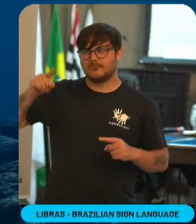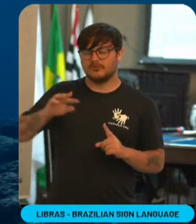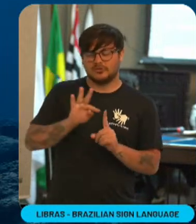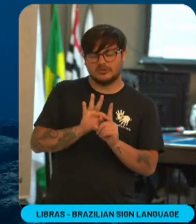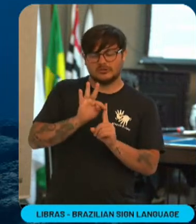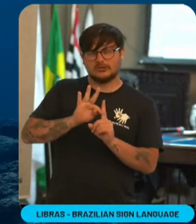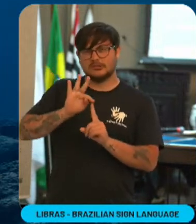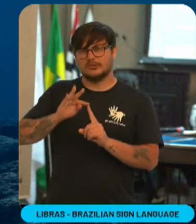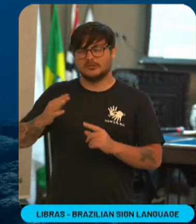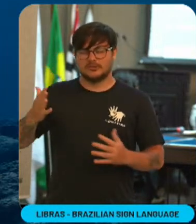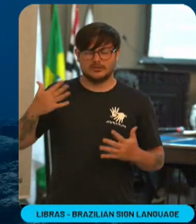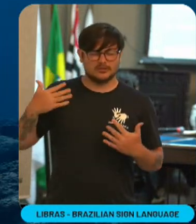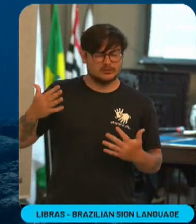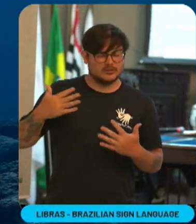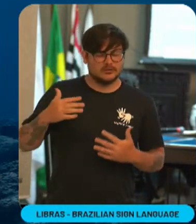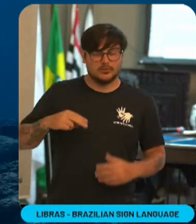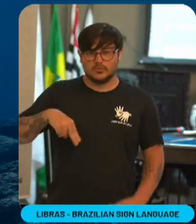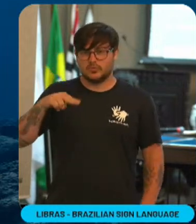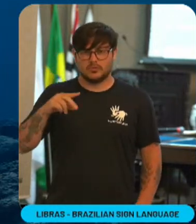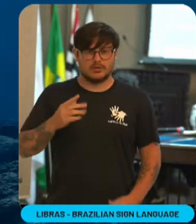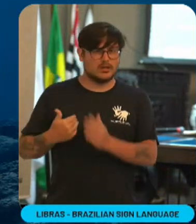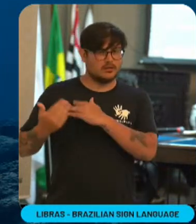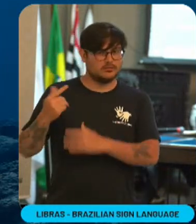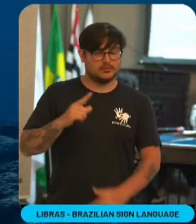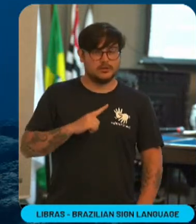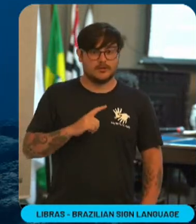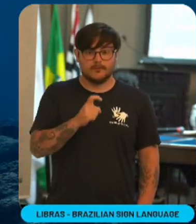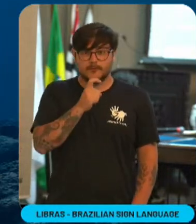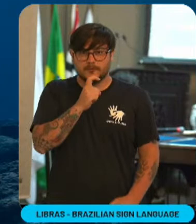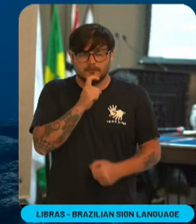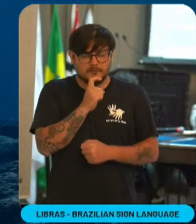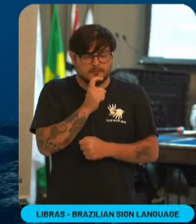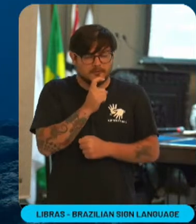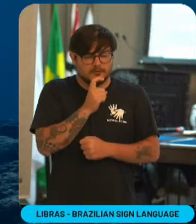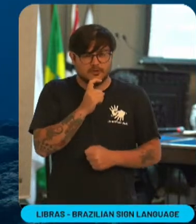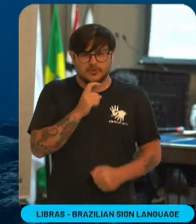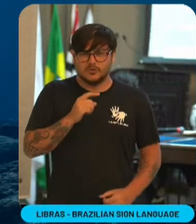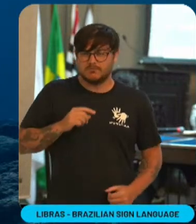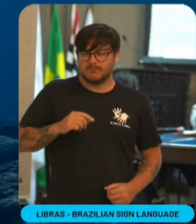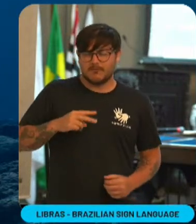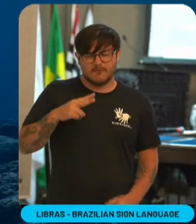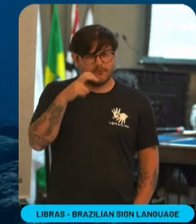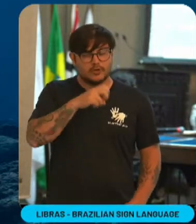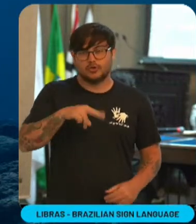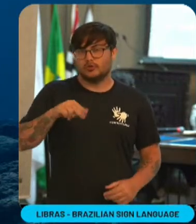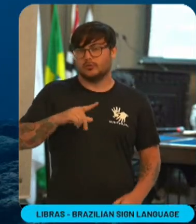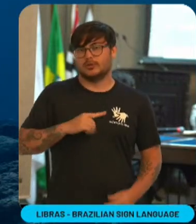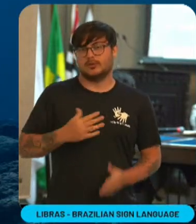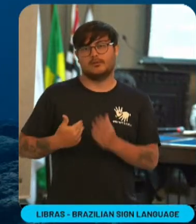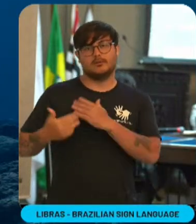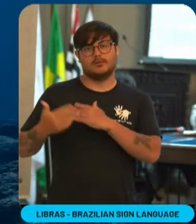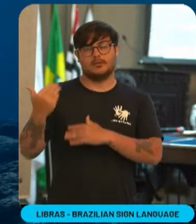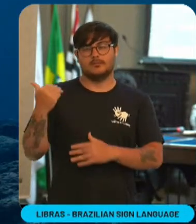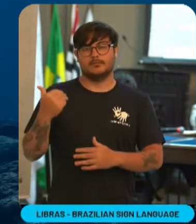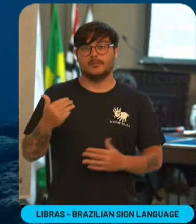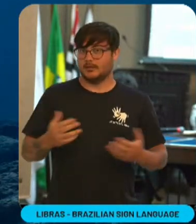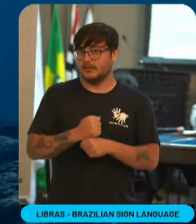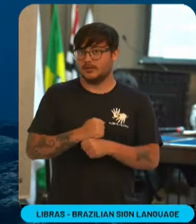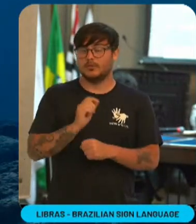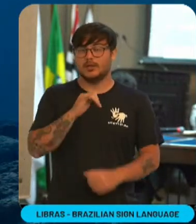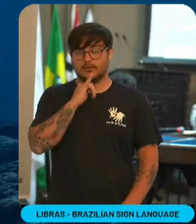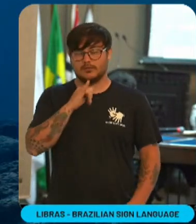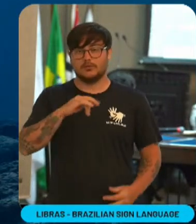peaks of warm weathers that I have never seen, extreme colds that have never been registered